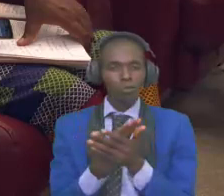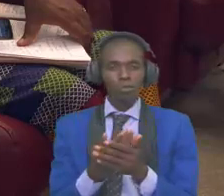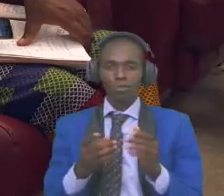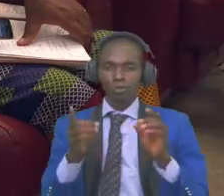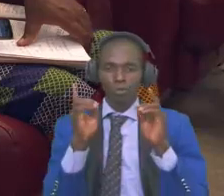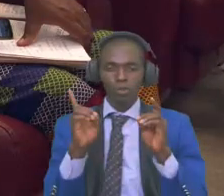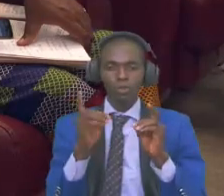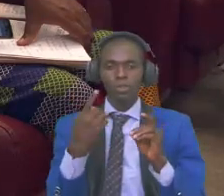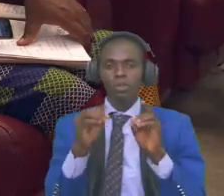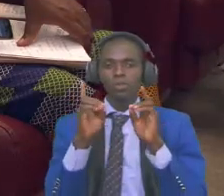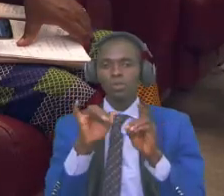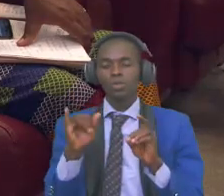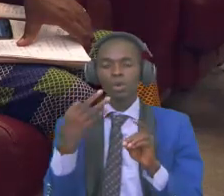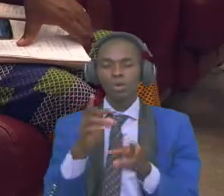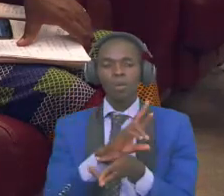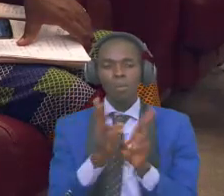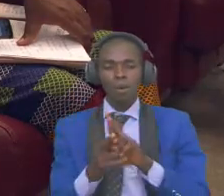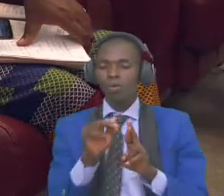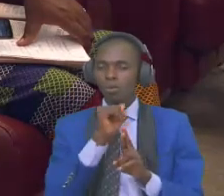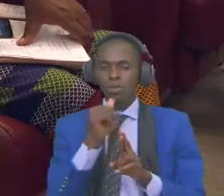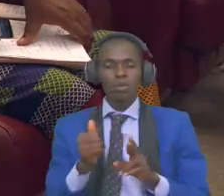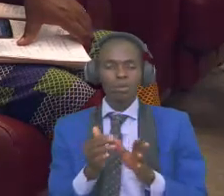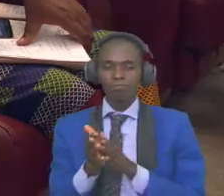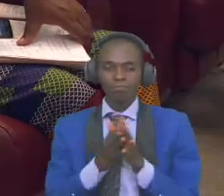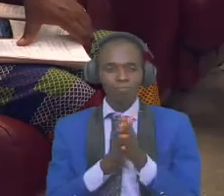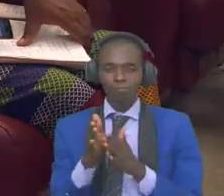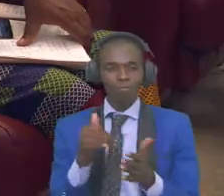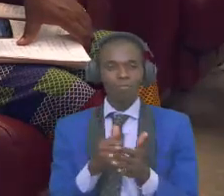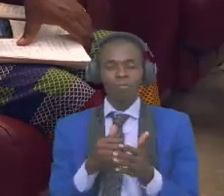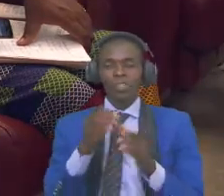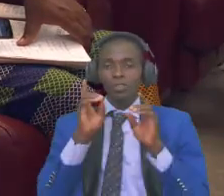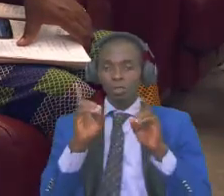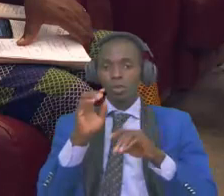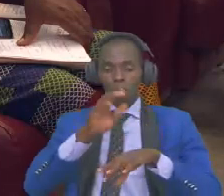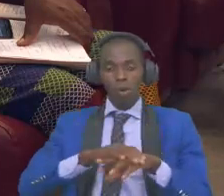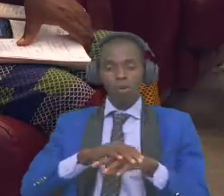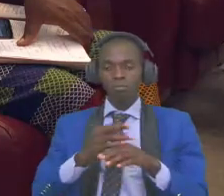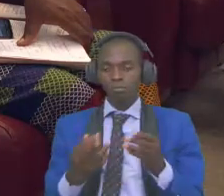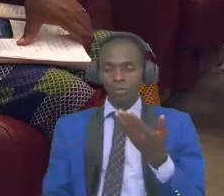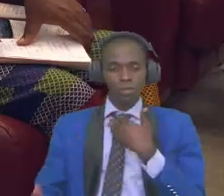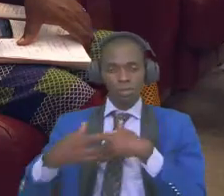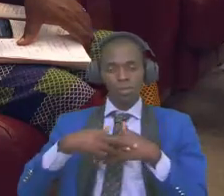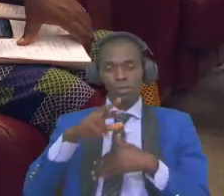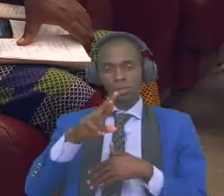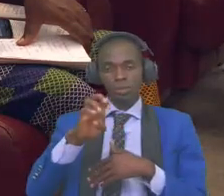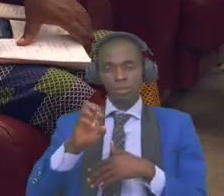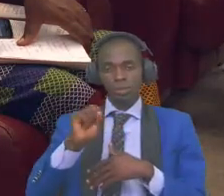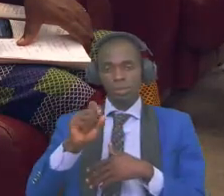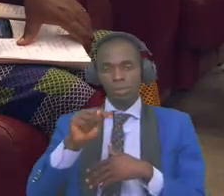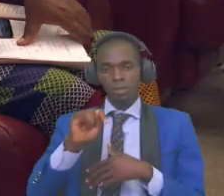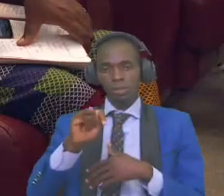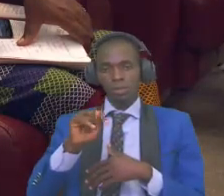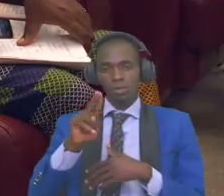of repentance, they will not endure. That of restitution, they will not endure. And that of